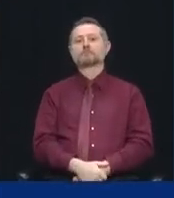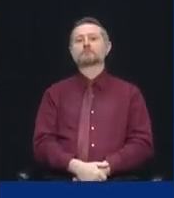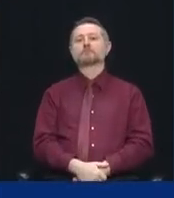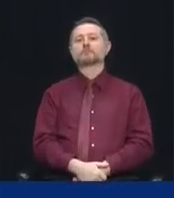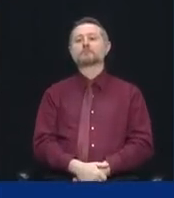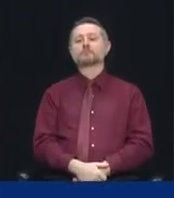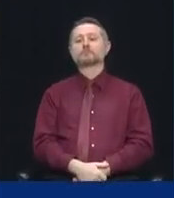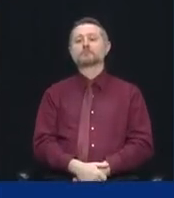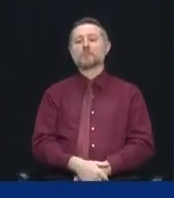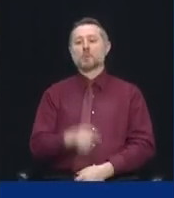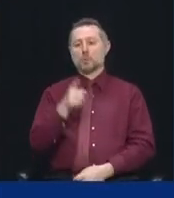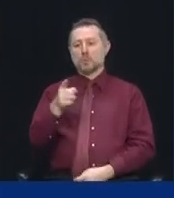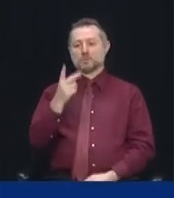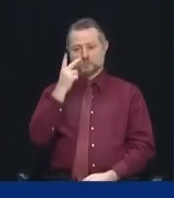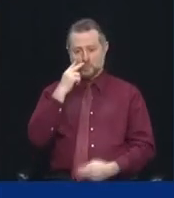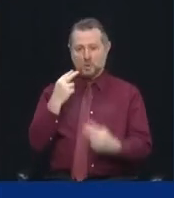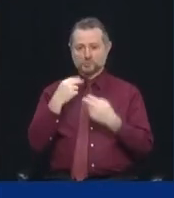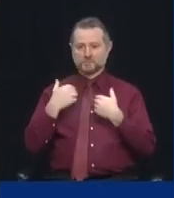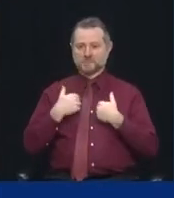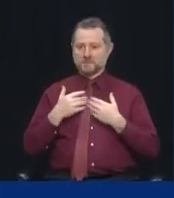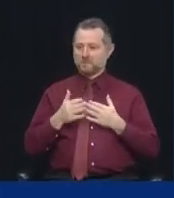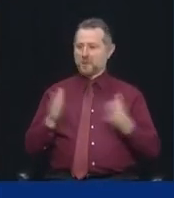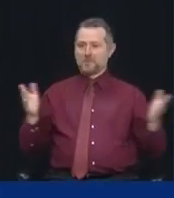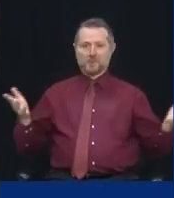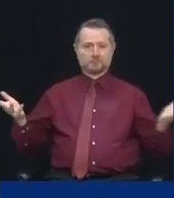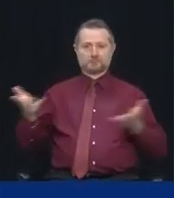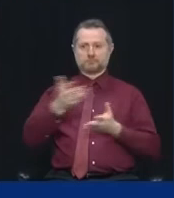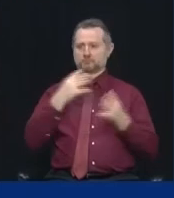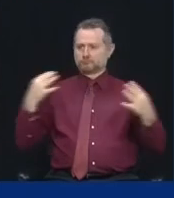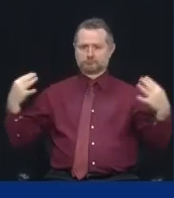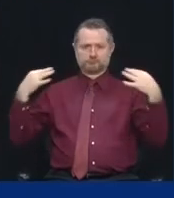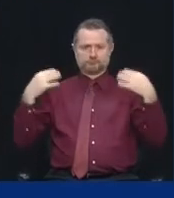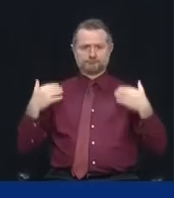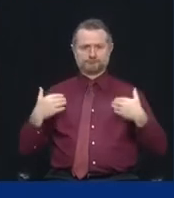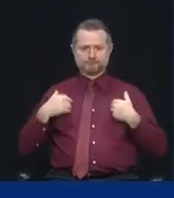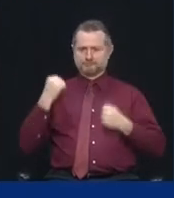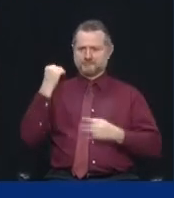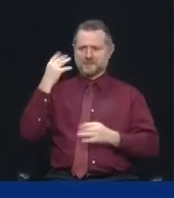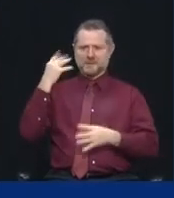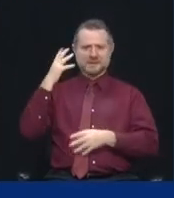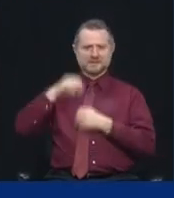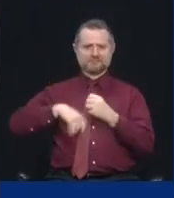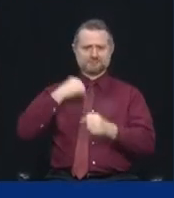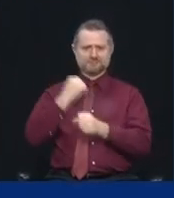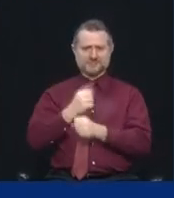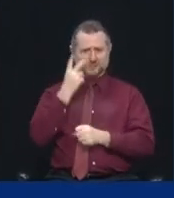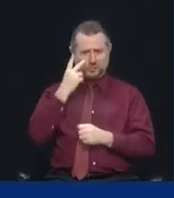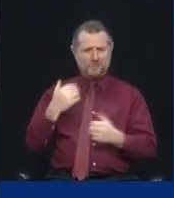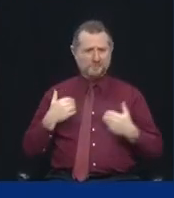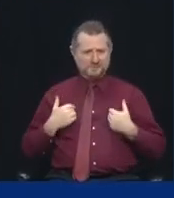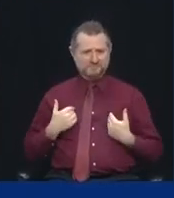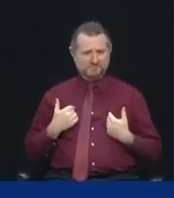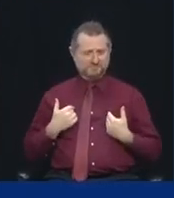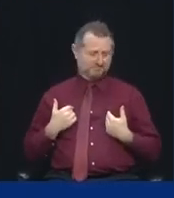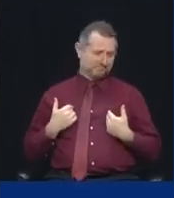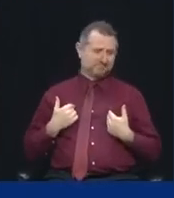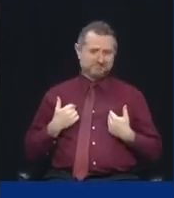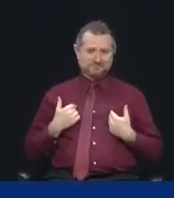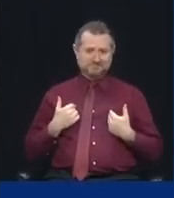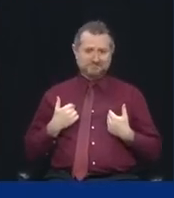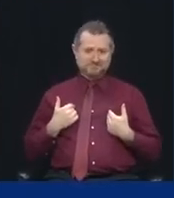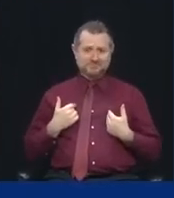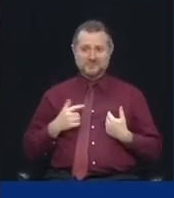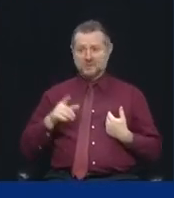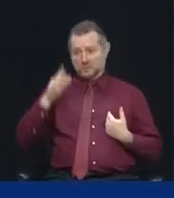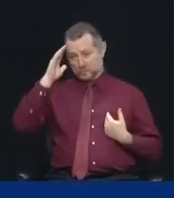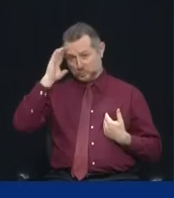You've watched me in public for many, many years, right? So you know how